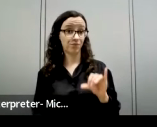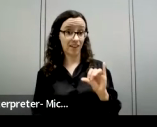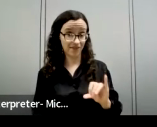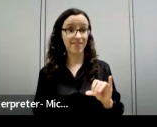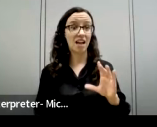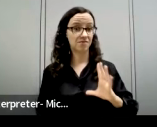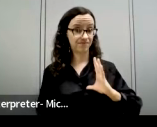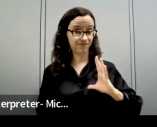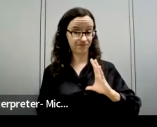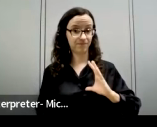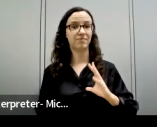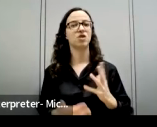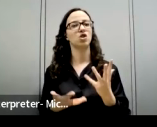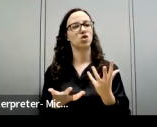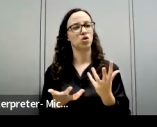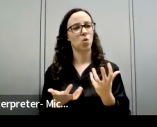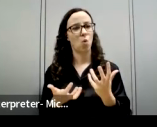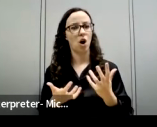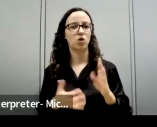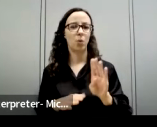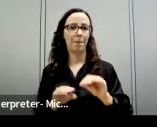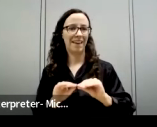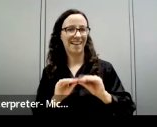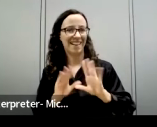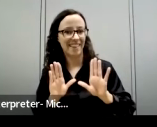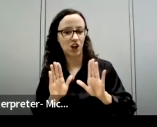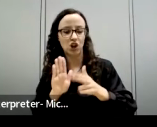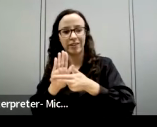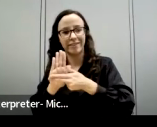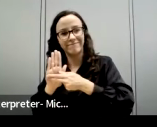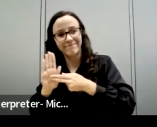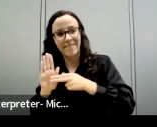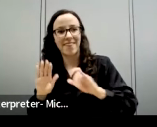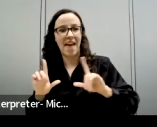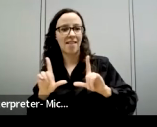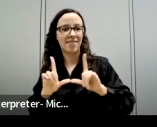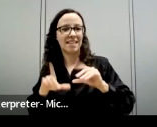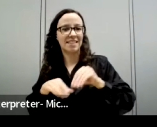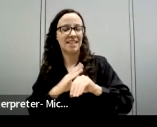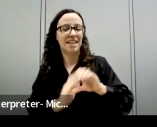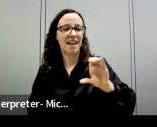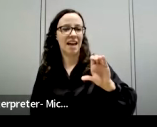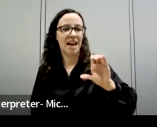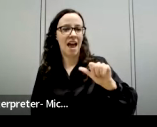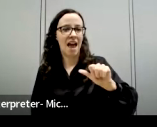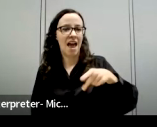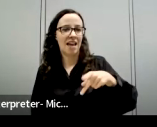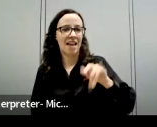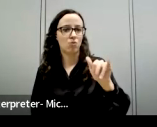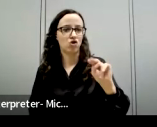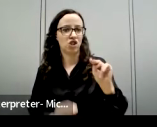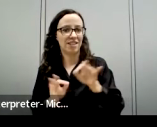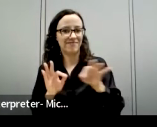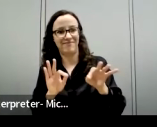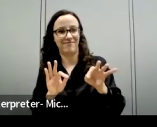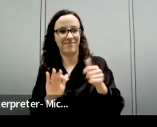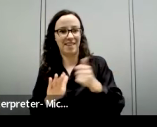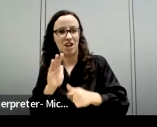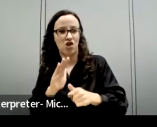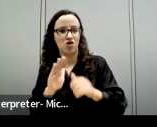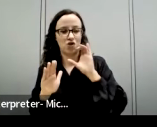just want to make it really clear and put that license, I would say, in the caption of the image, but you would not be able